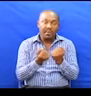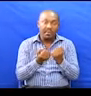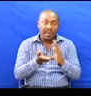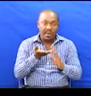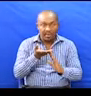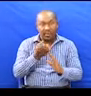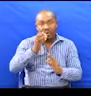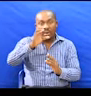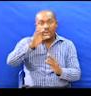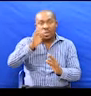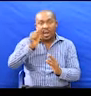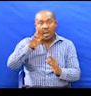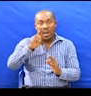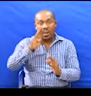nitrogen.